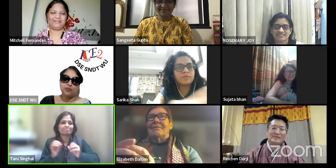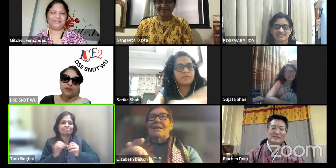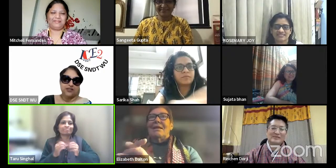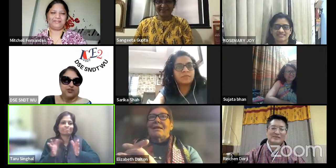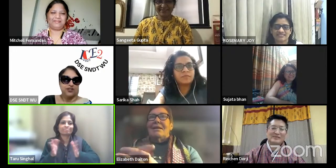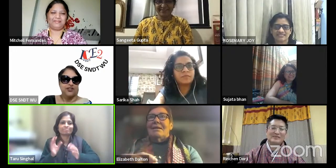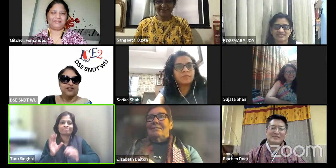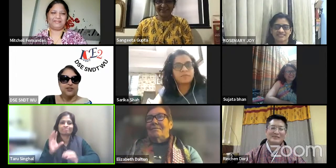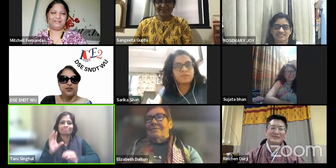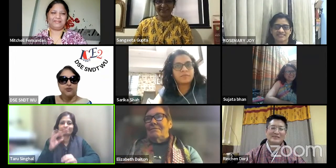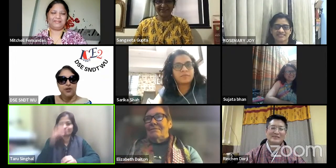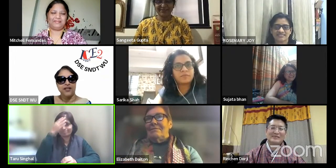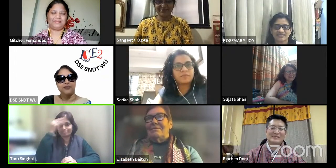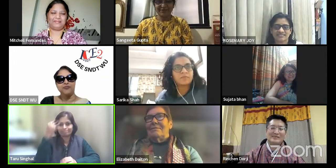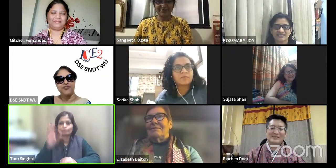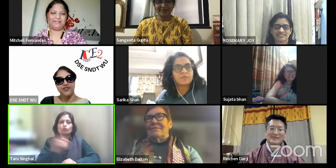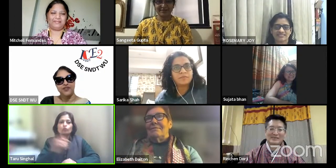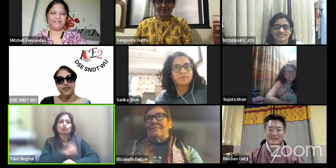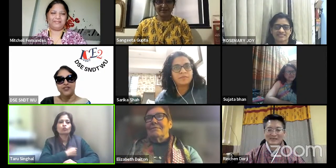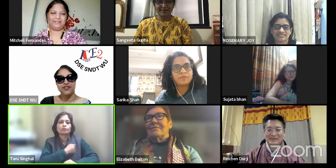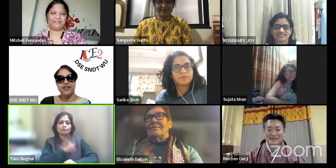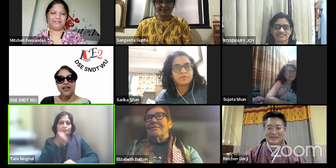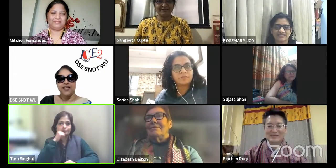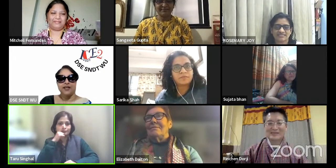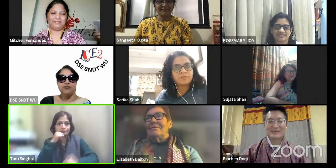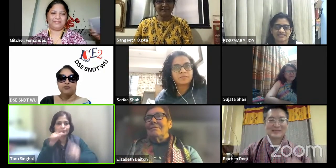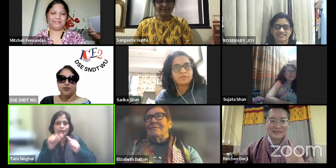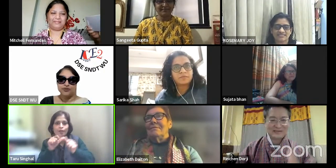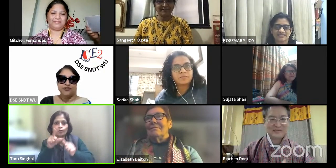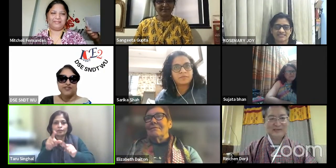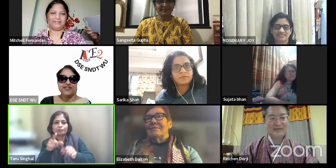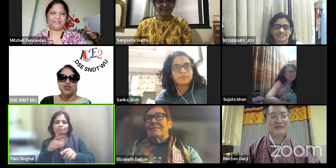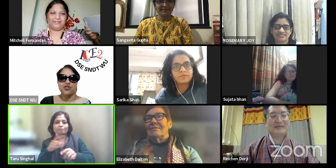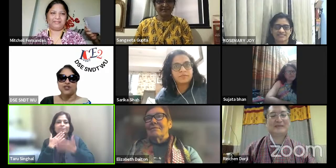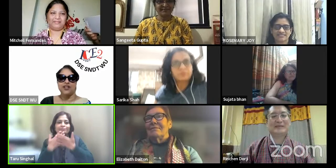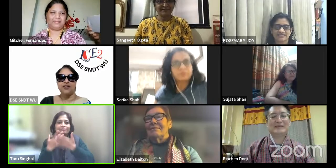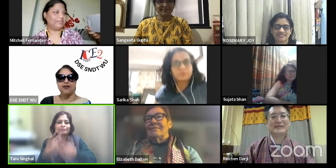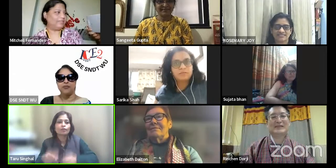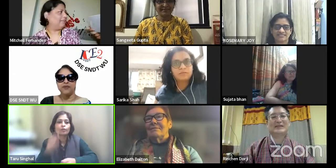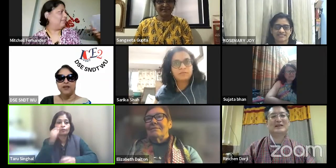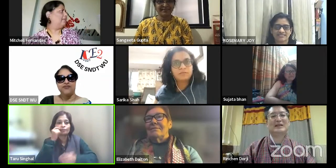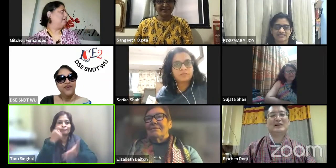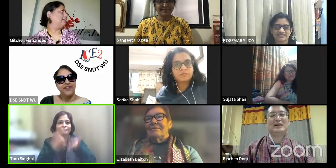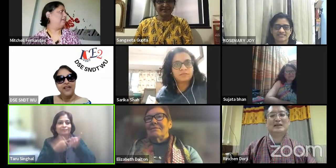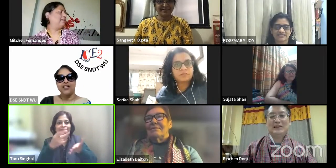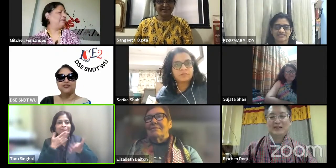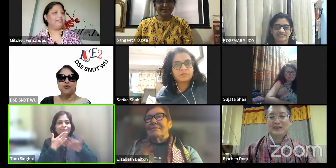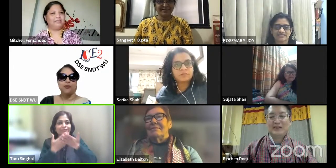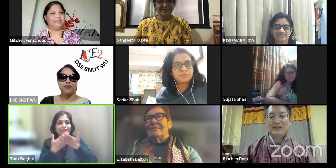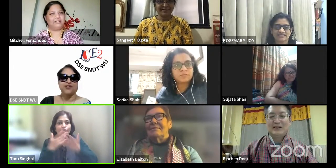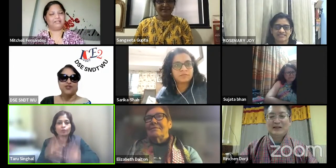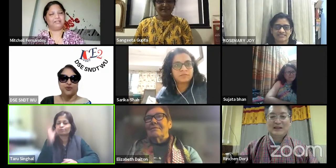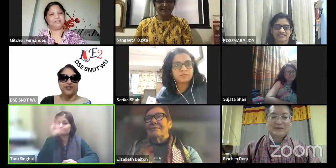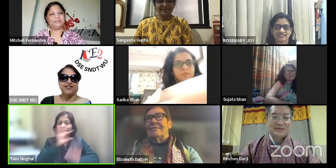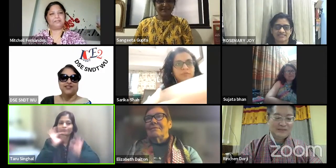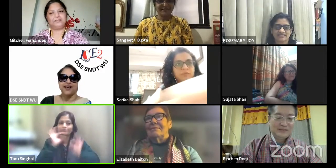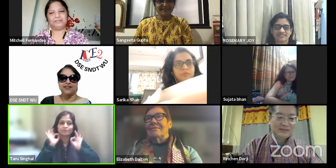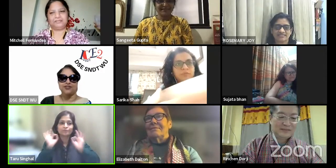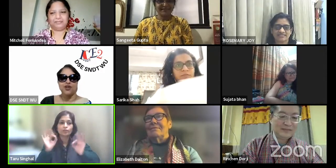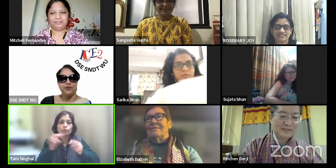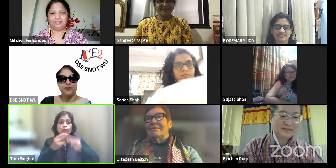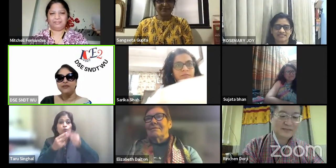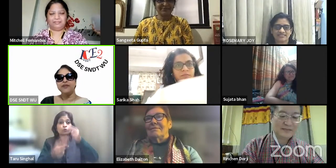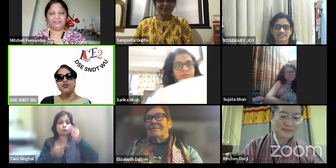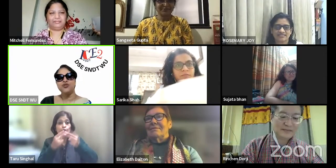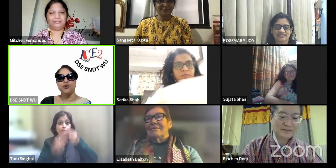Thank you so much, Dr. Guha and Professor Rinchan. It was a beautiful session, very heartwarming stories,